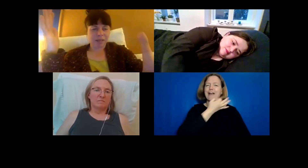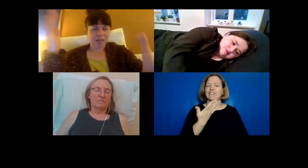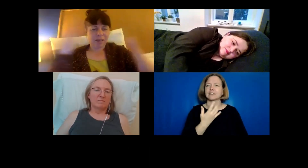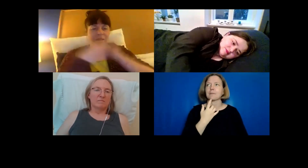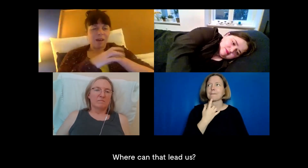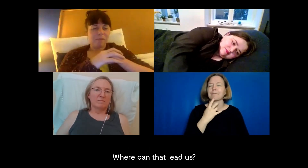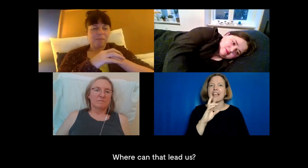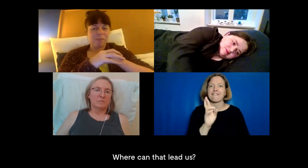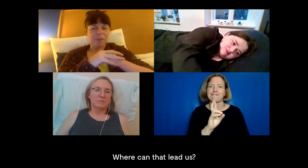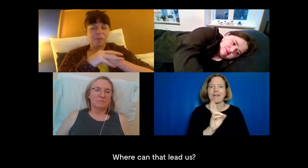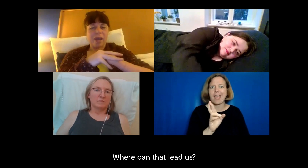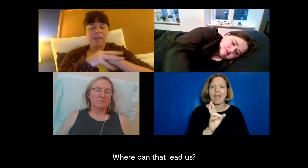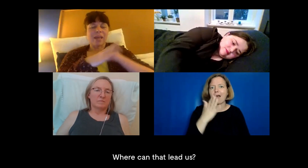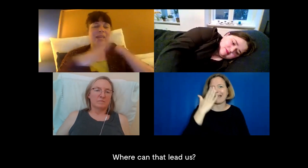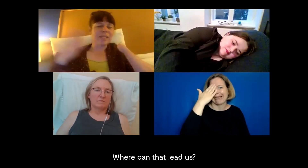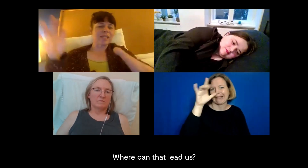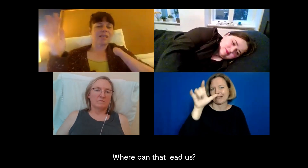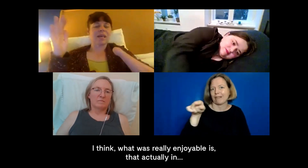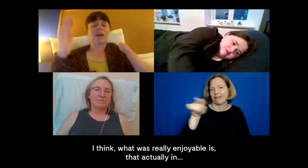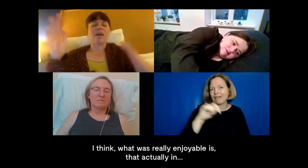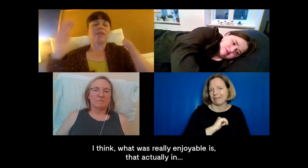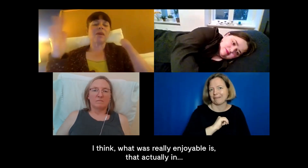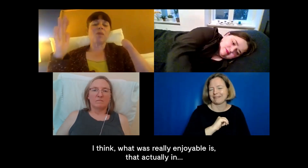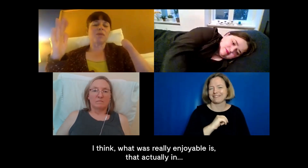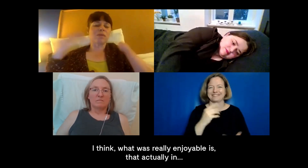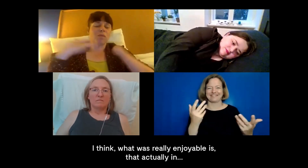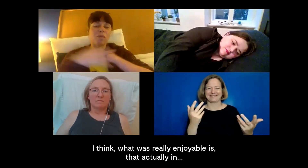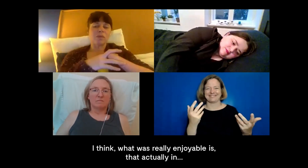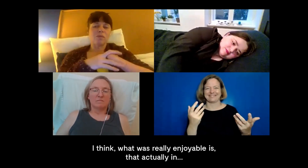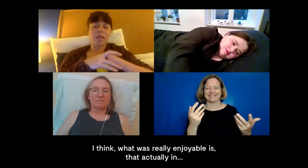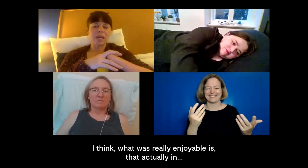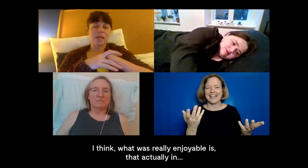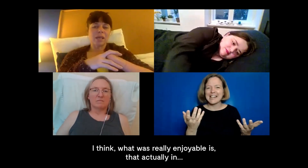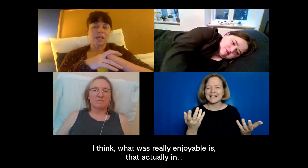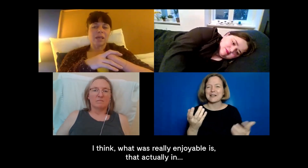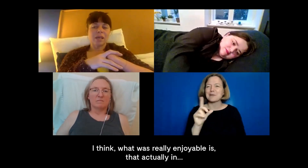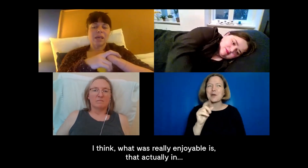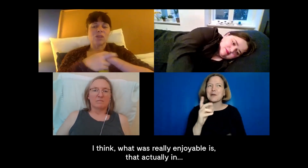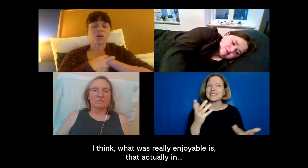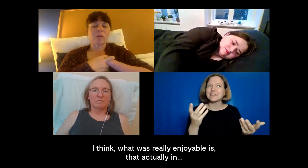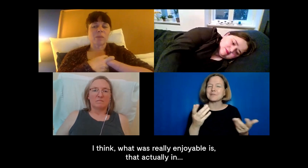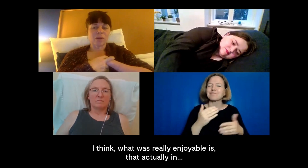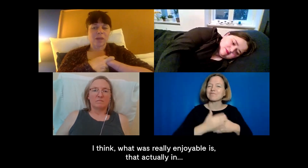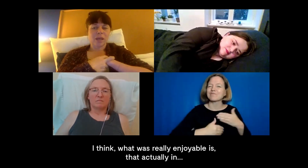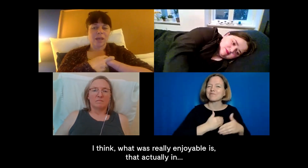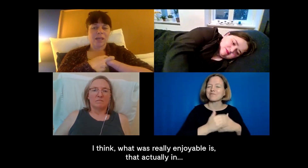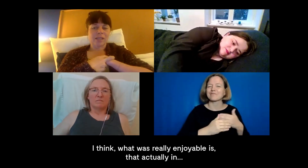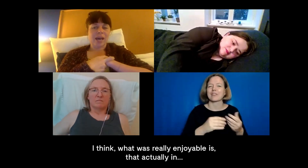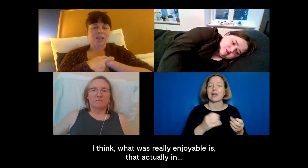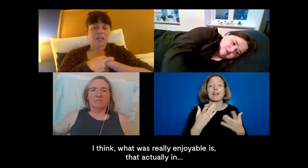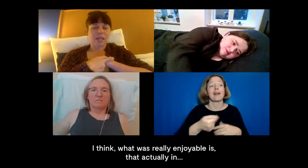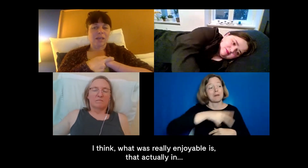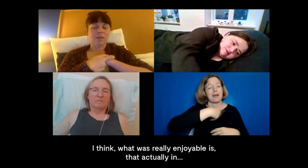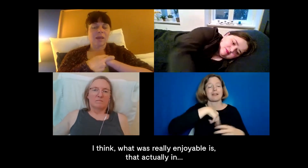that? Where can that lead us into? And I think what was really enjoyable is